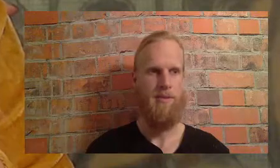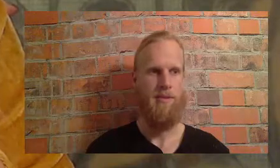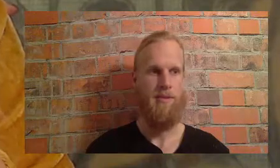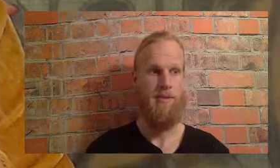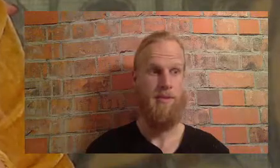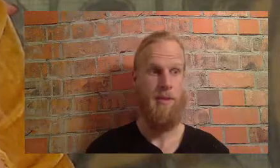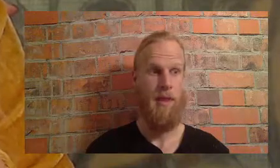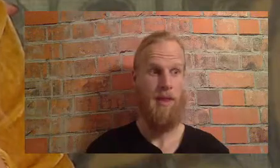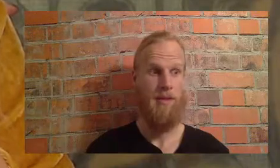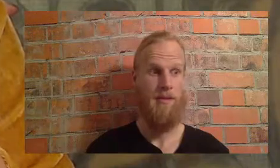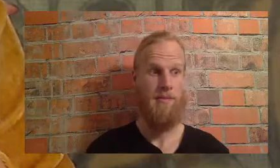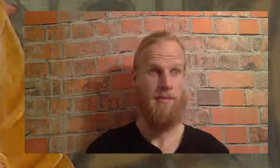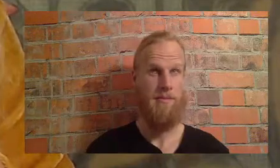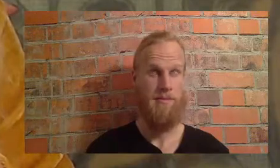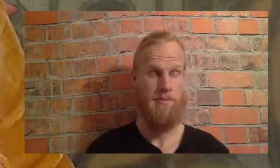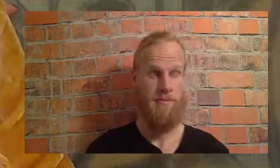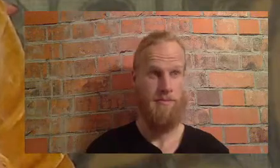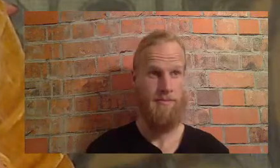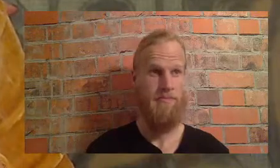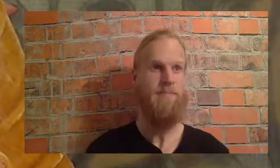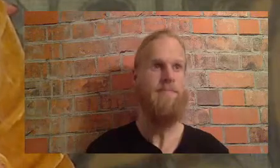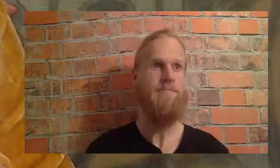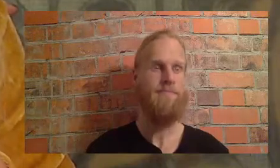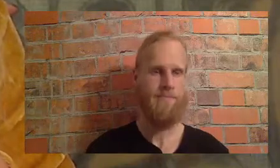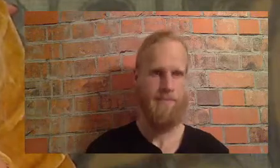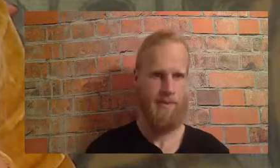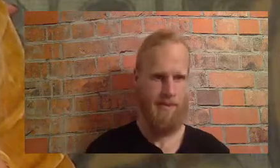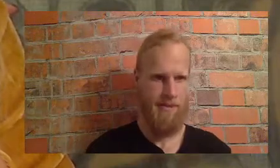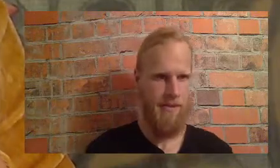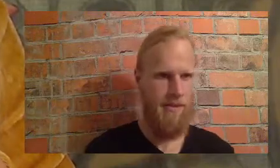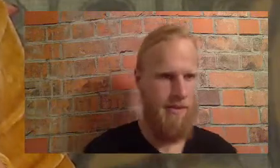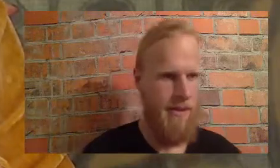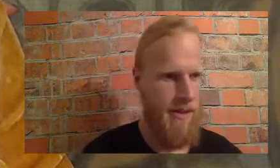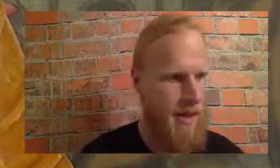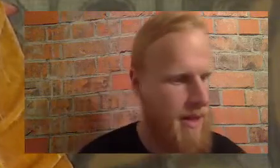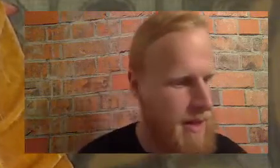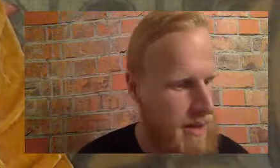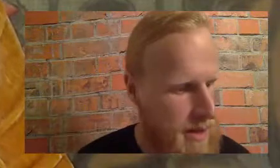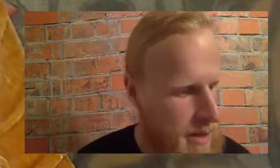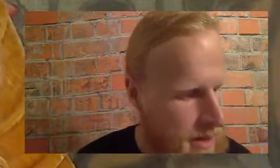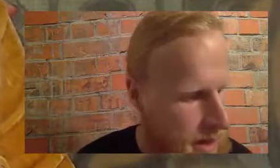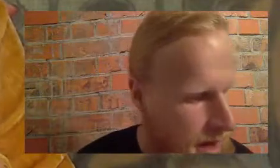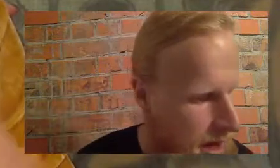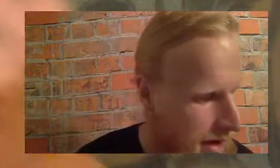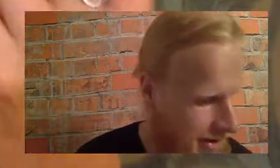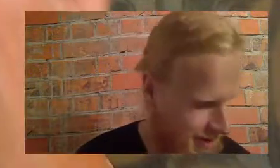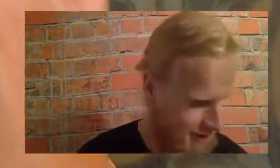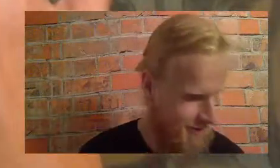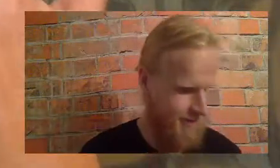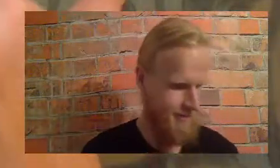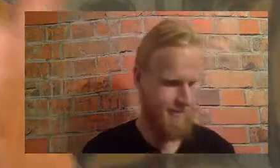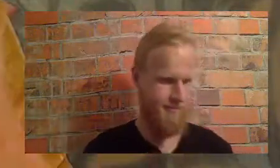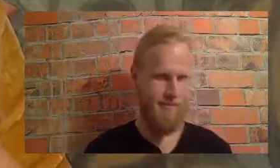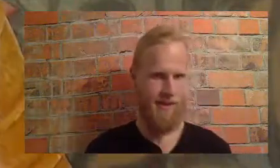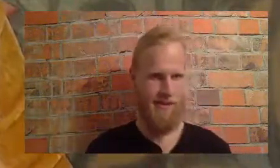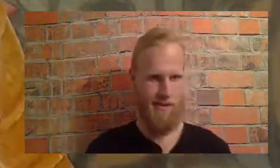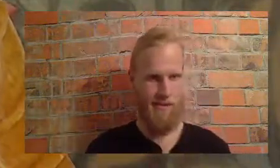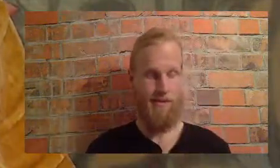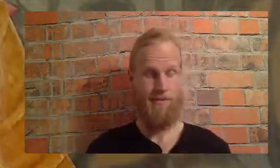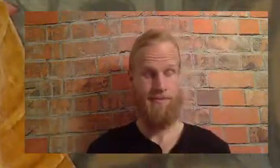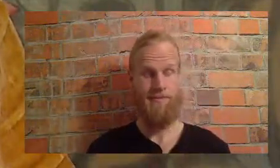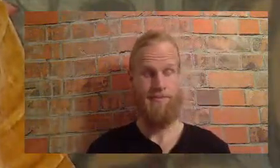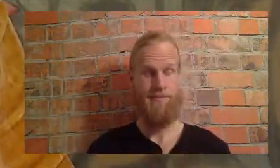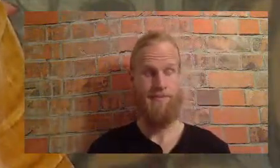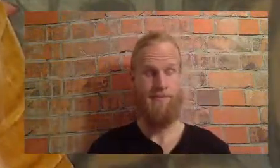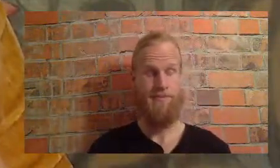Tapping the middle finger, this remaining feeling of, and say whatever feeling you have towards yourself and this